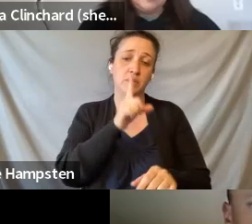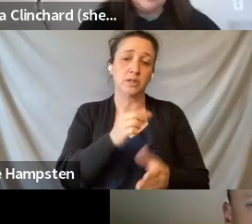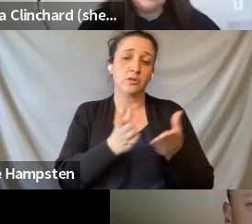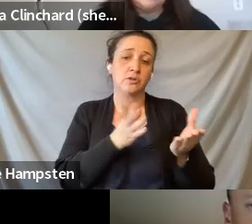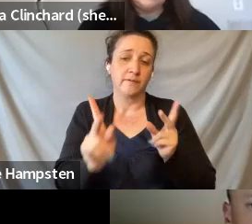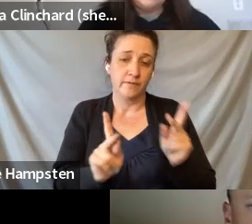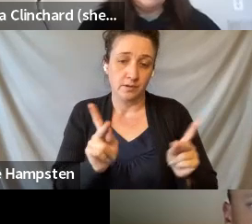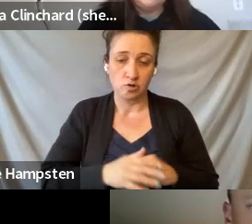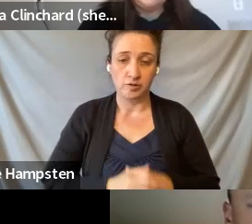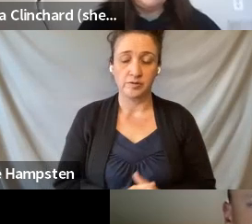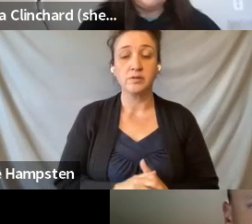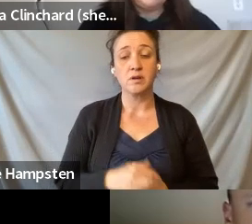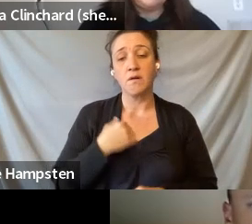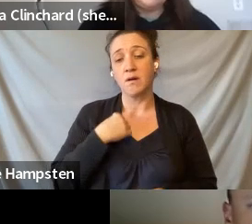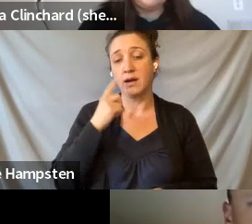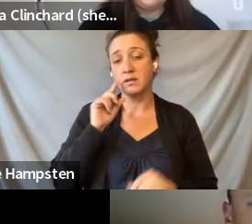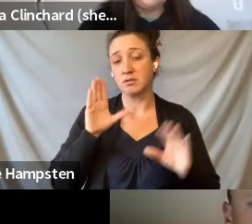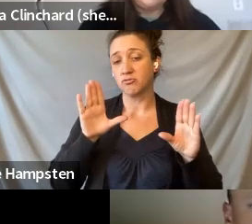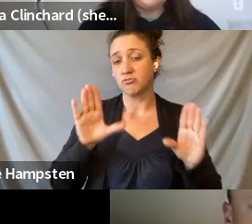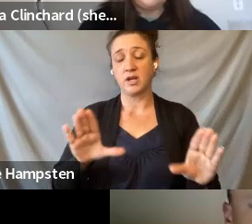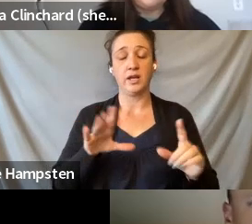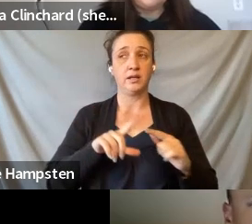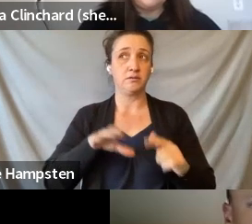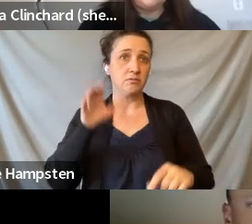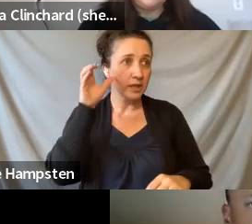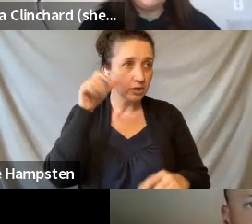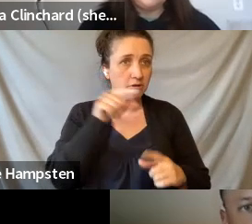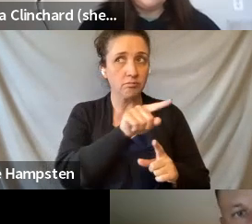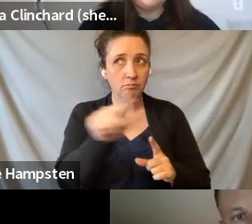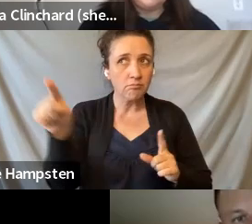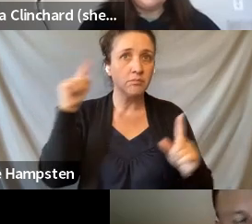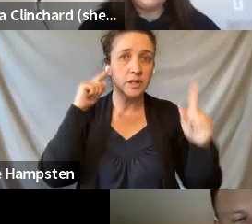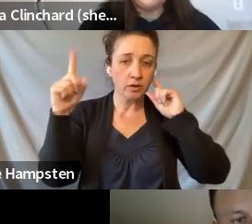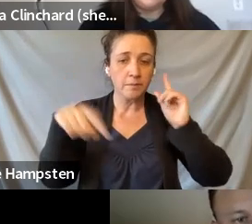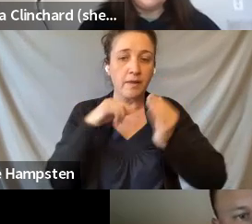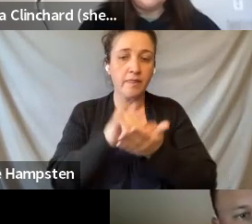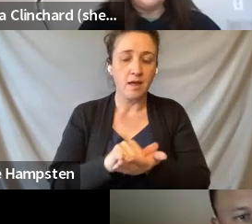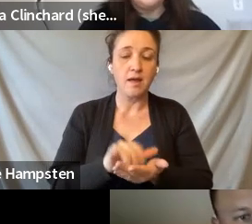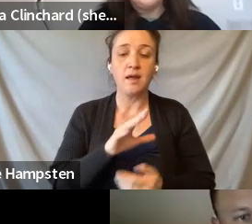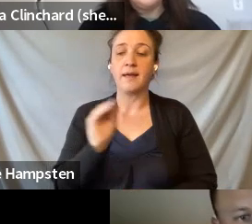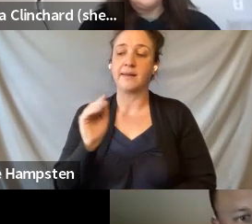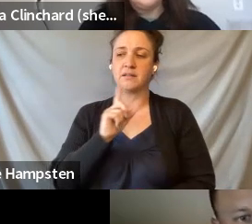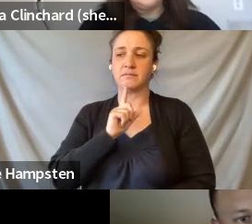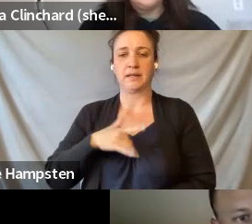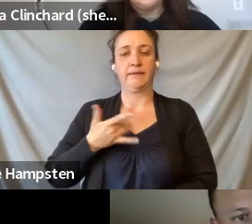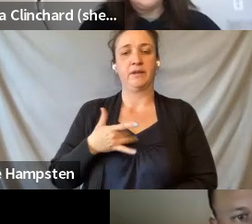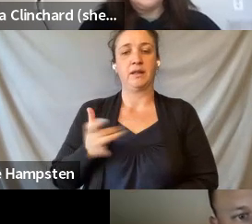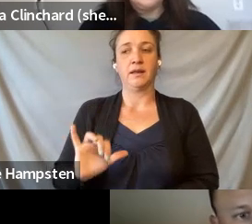so it's great to be hearing about that and just feel like